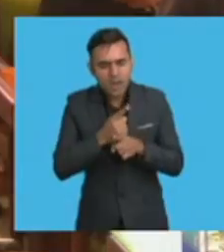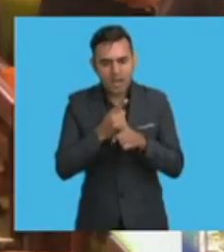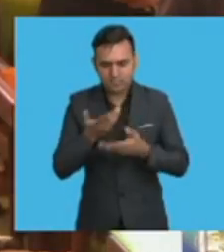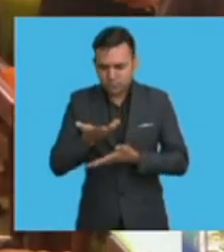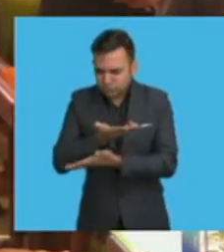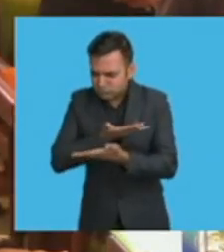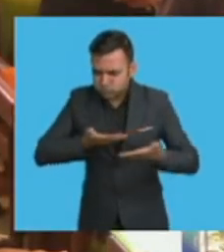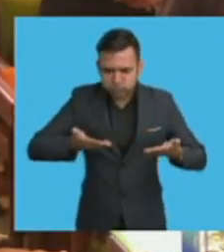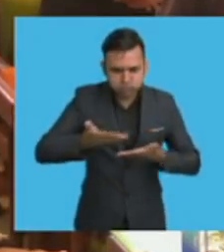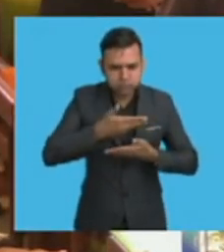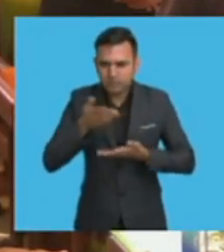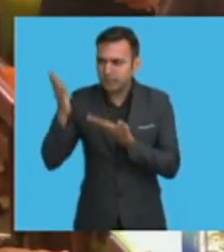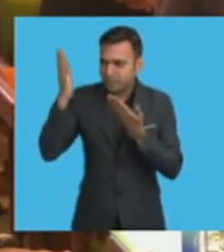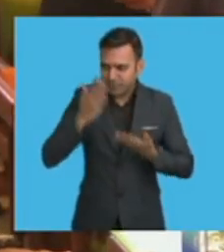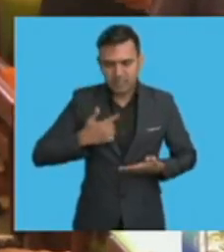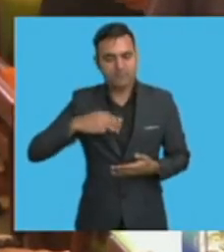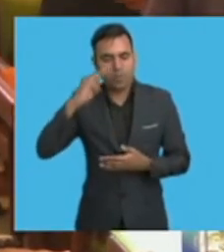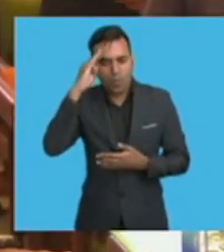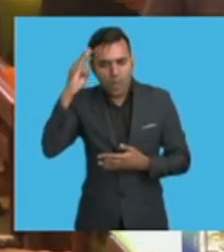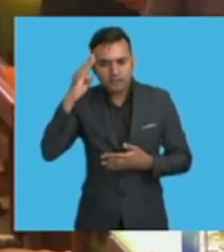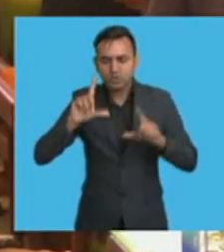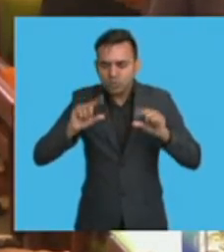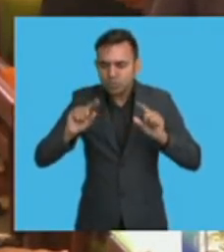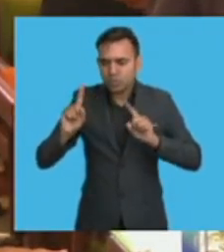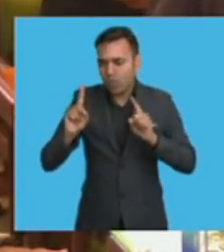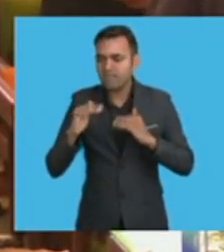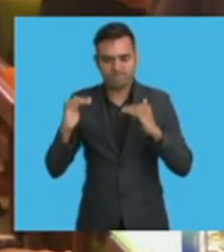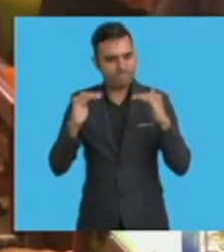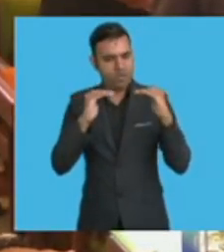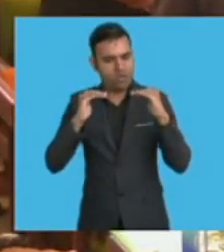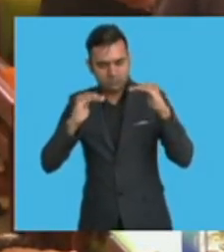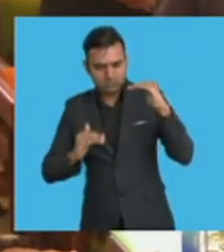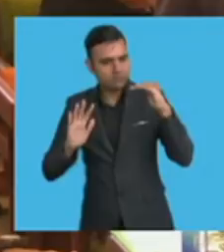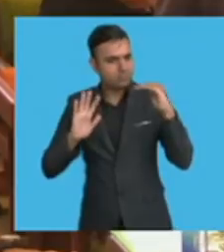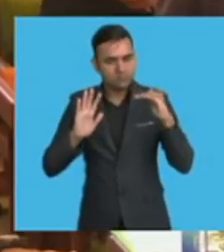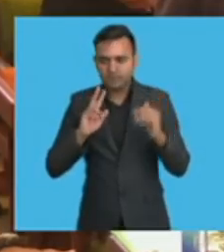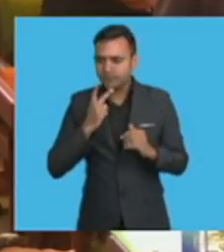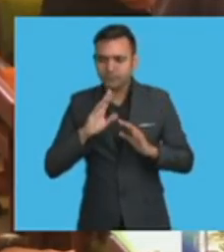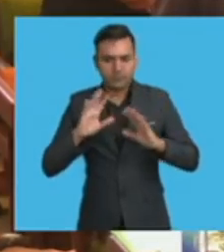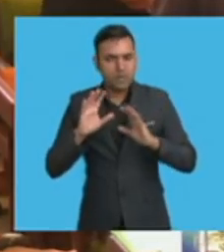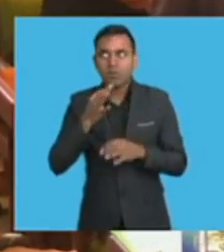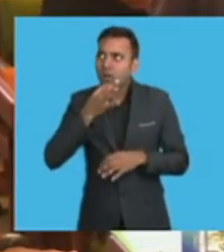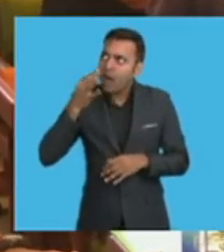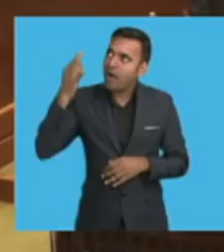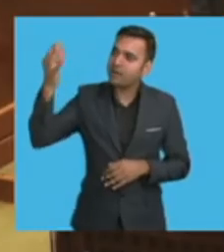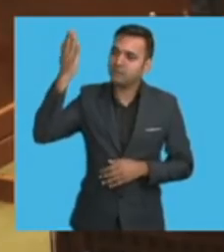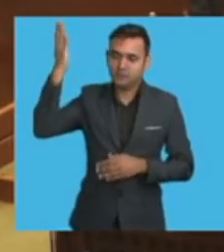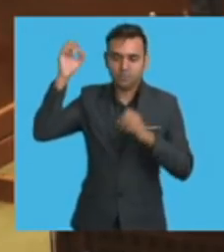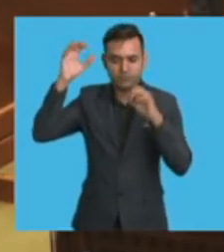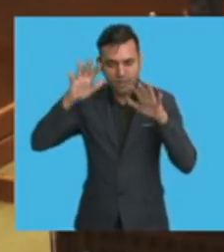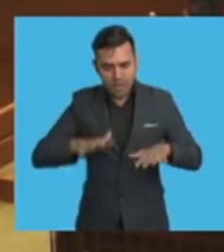deliberations and grant us the wisdom to do what is just and fair. We ask you to bless our beloved